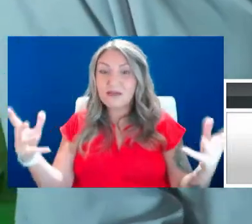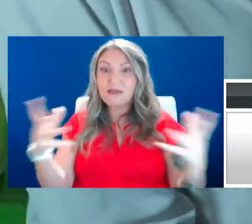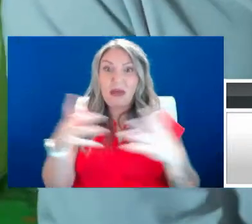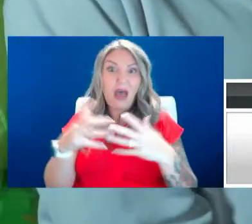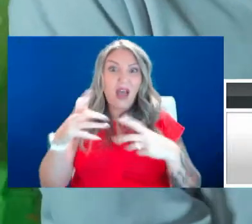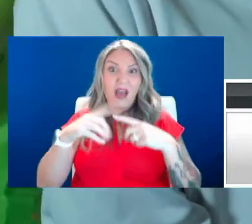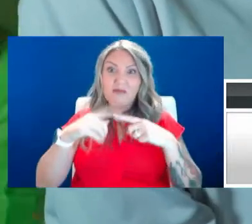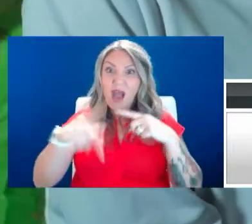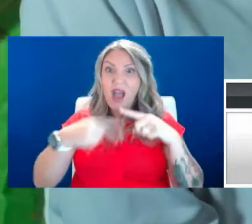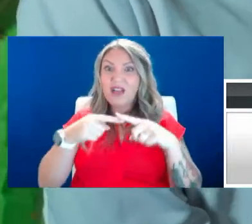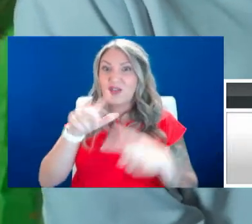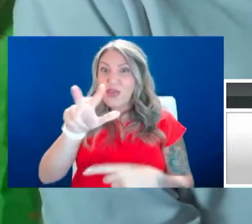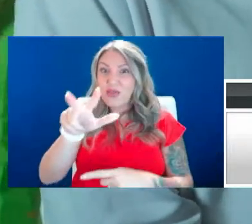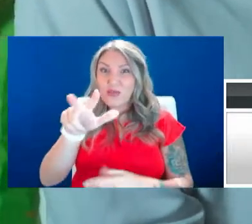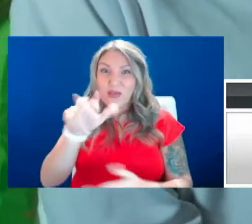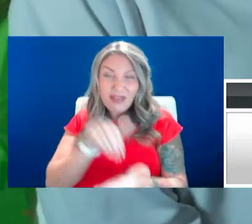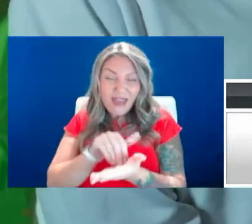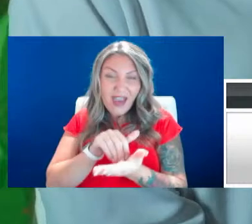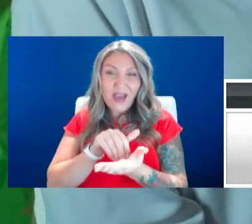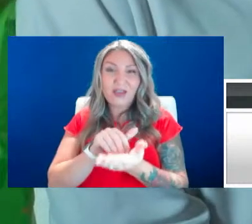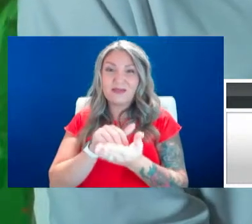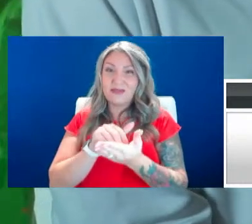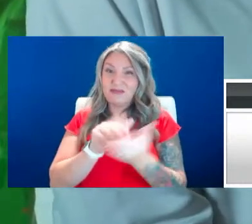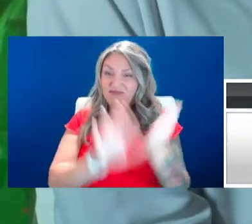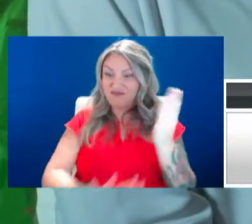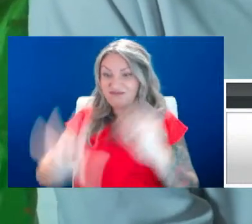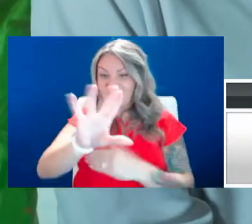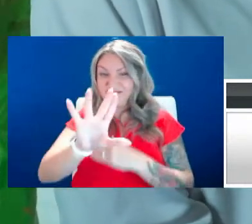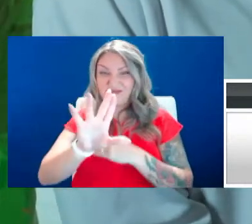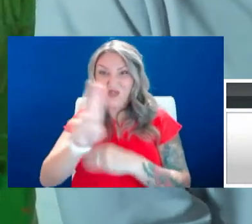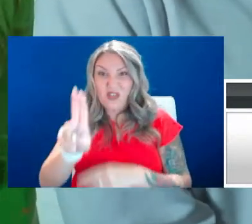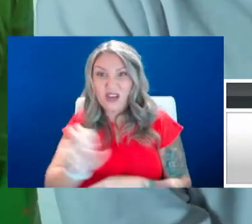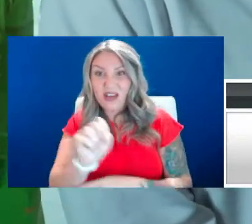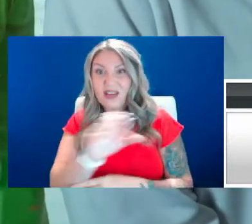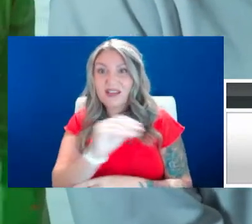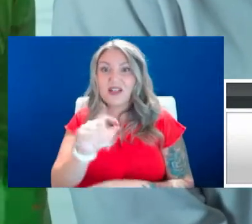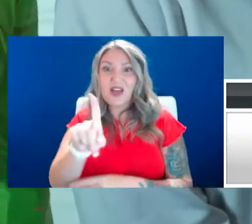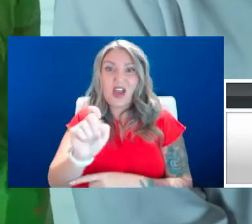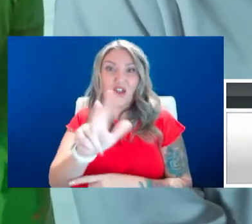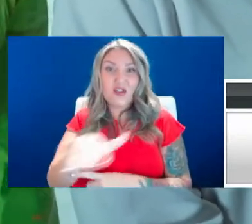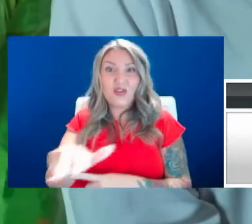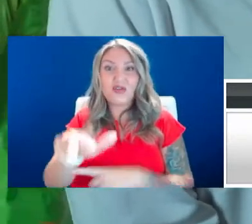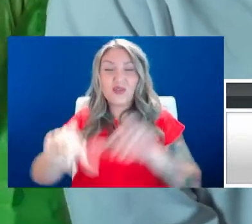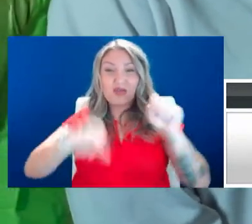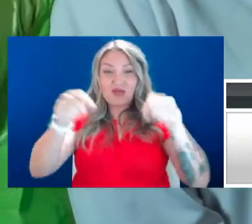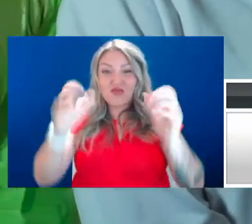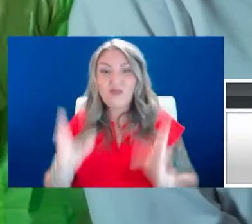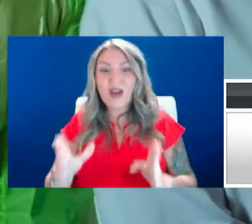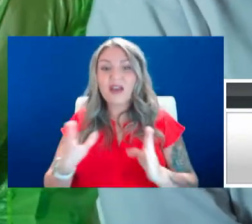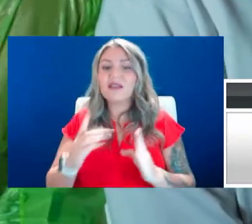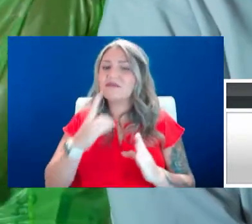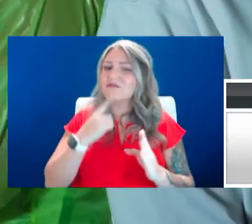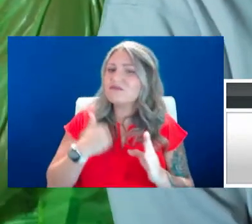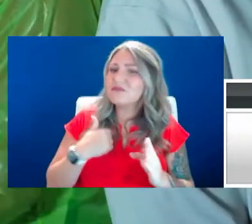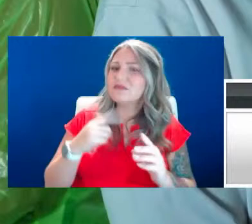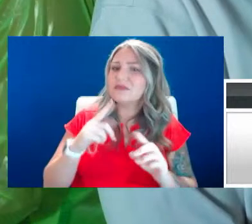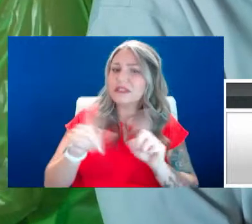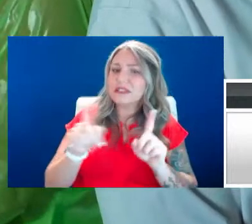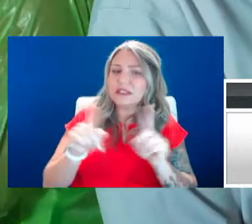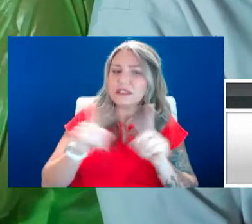country, over 130 riders, so just making sure that everything goes smoothly. Talk about the different terrains that the riders